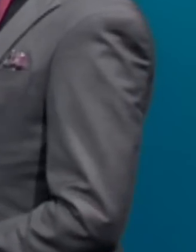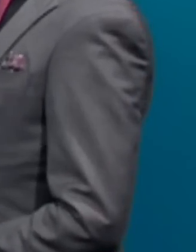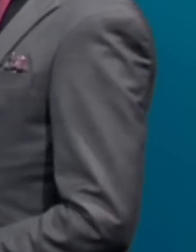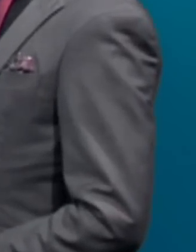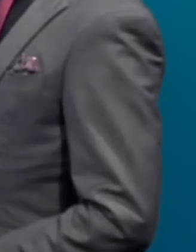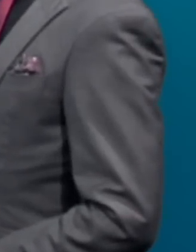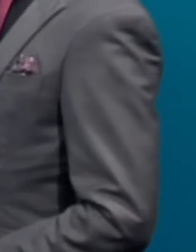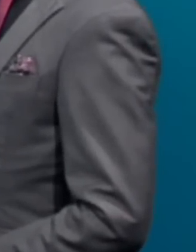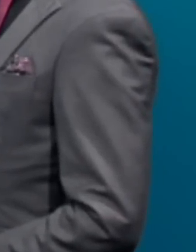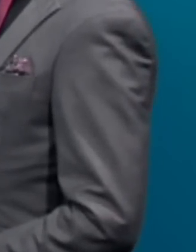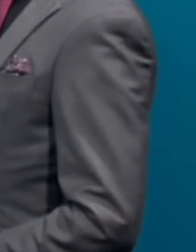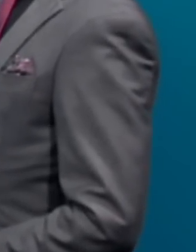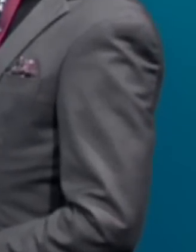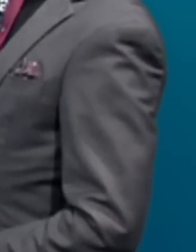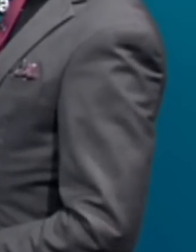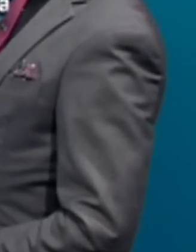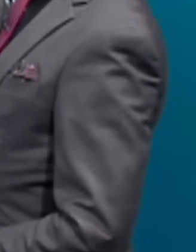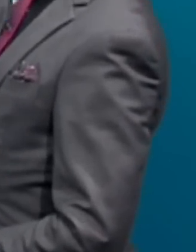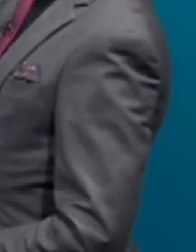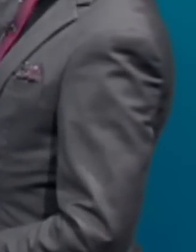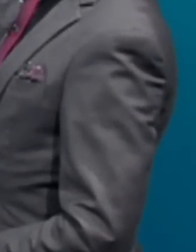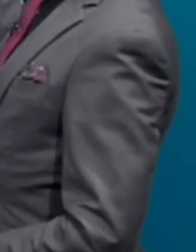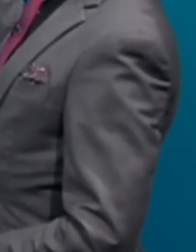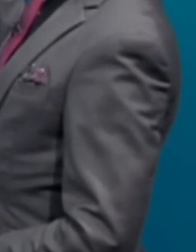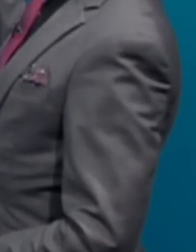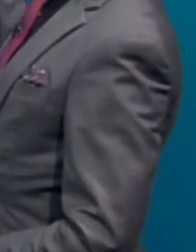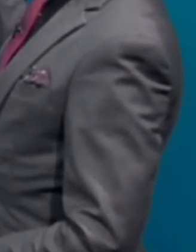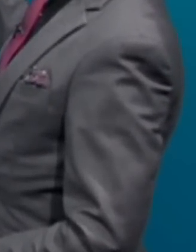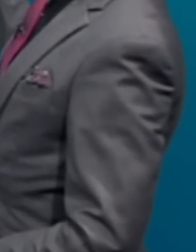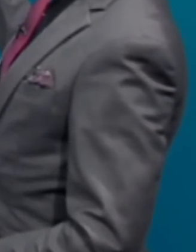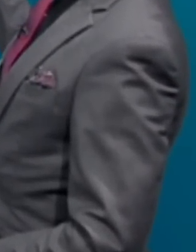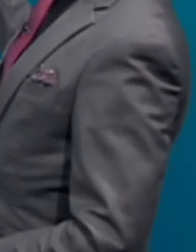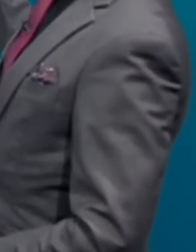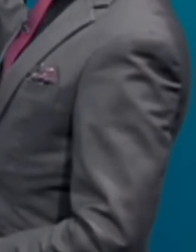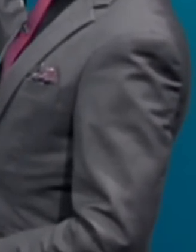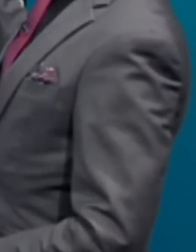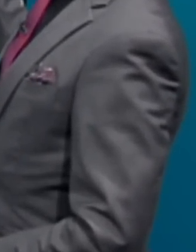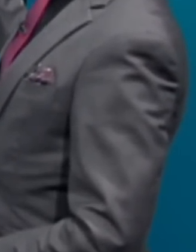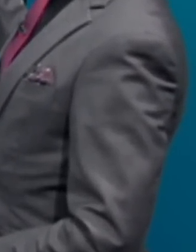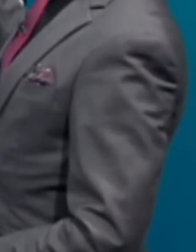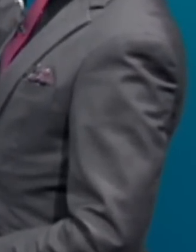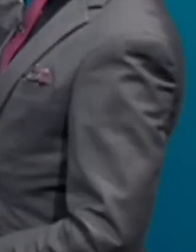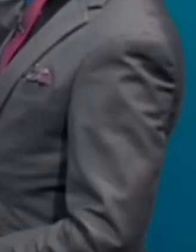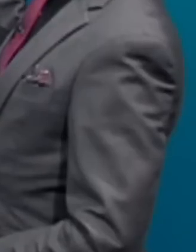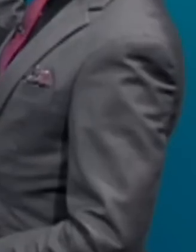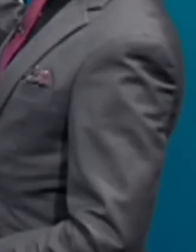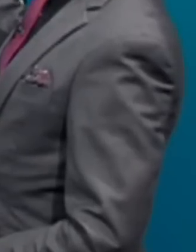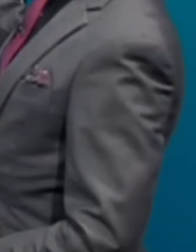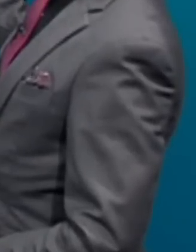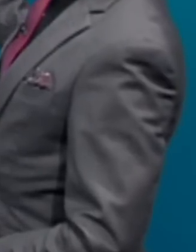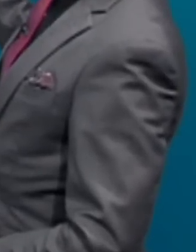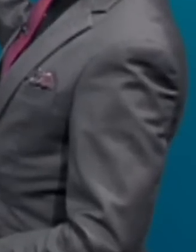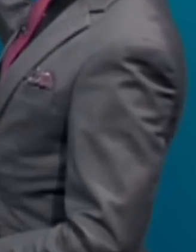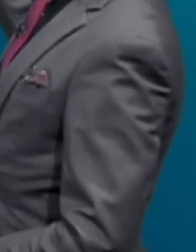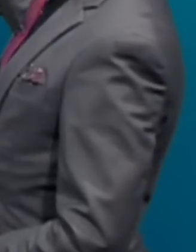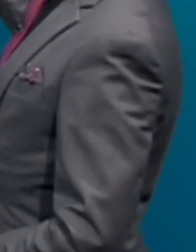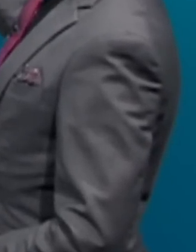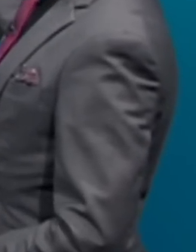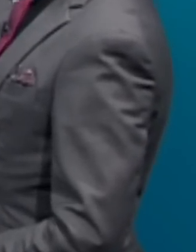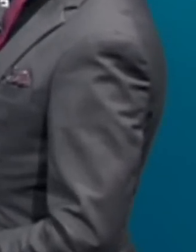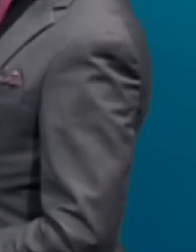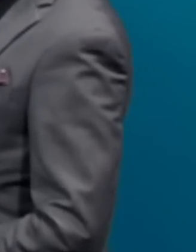Limpopo go mele tsa go sasa le gona re sa itemogela di gona go tse dipula ka diperesente tse 60 wena lo ka kwa go la Gauteng le gona ka province ya